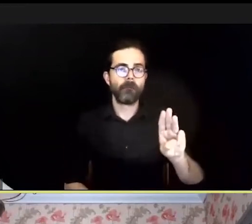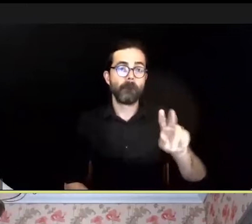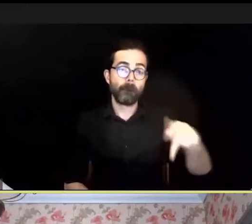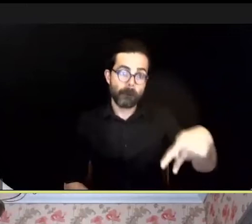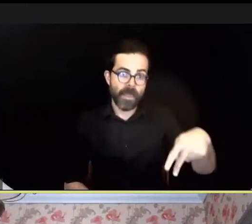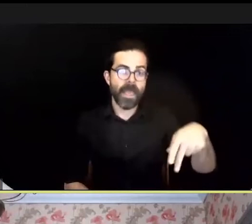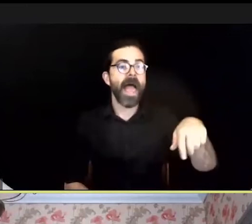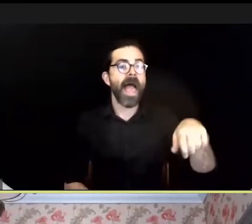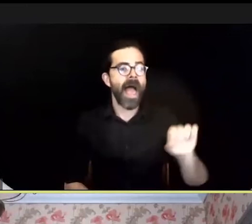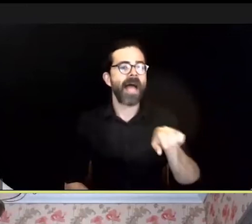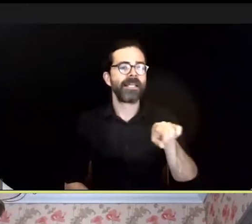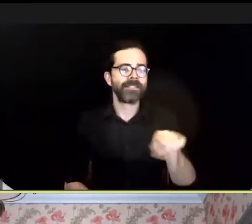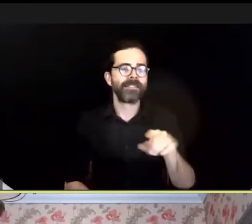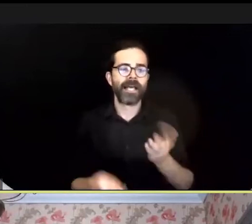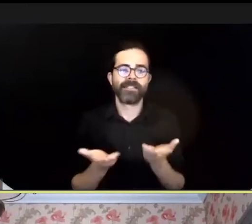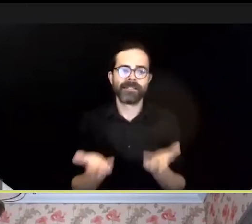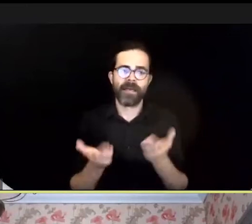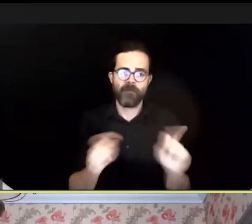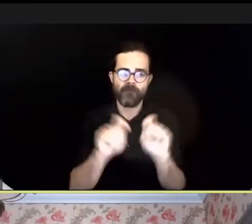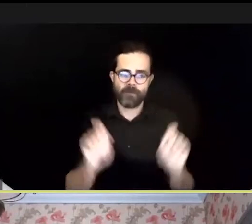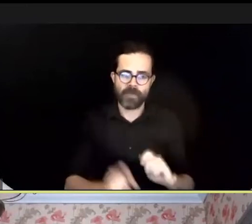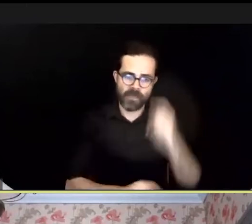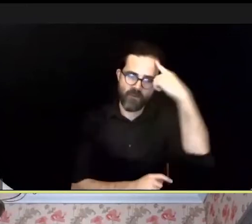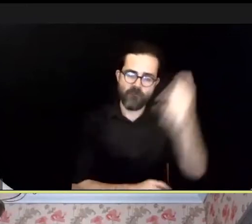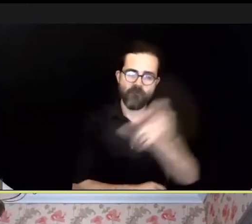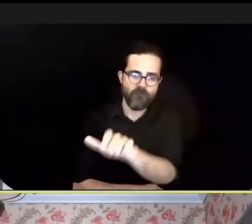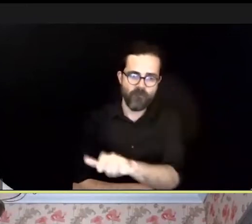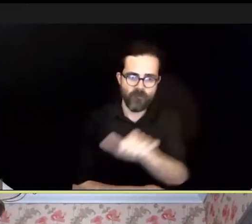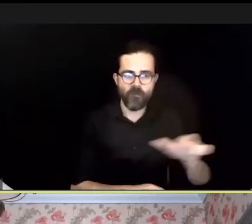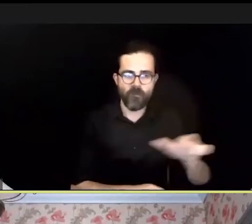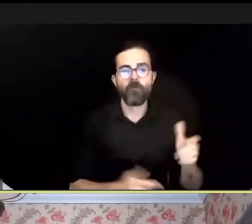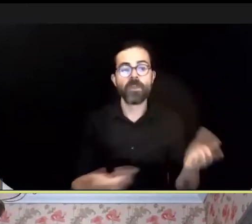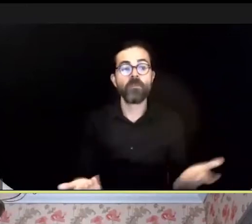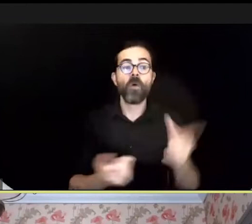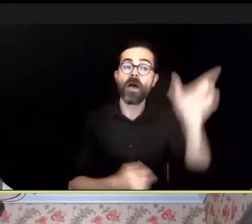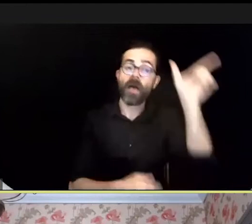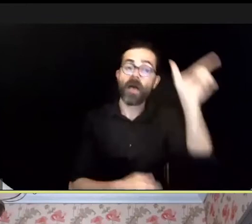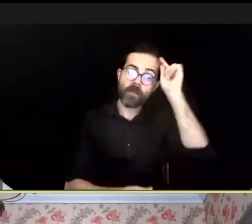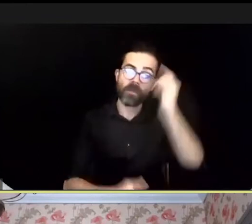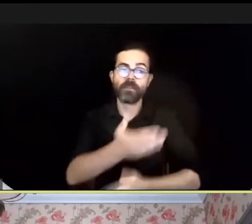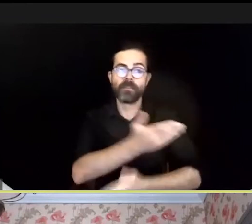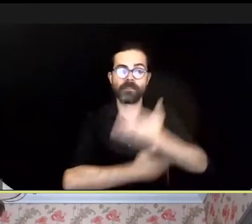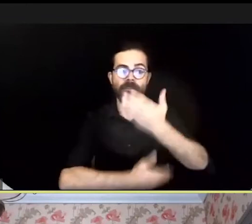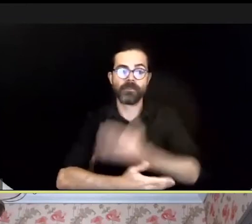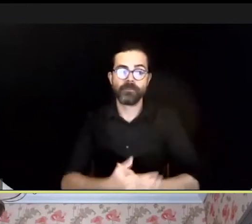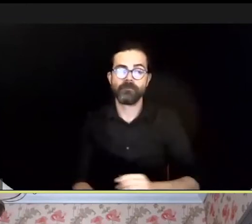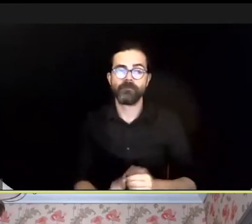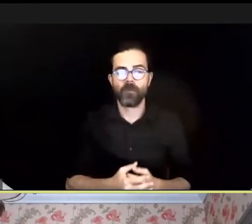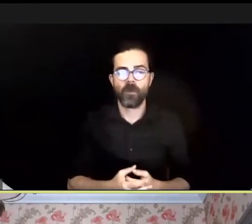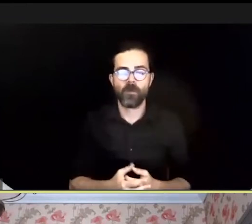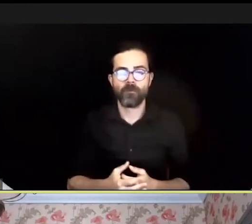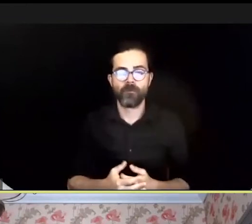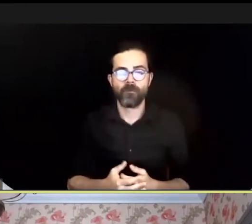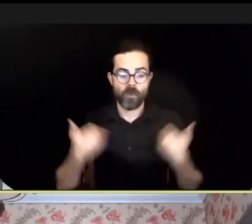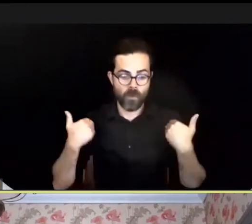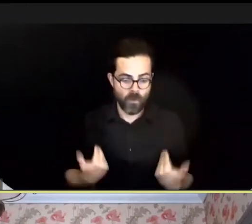And we are a non-governmental organization, and in KVPS we have development activities, respite care